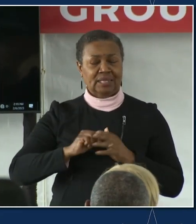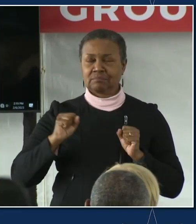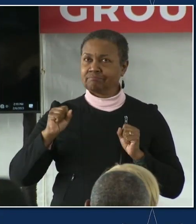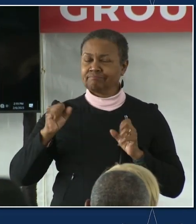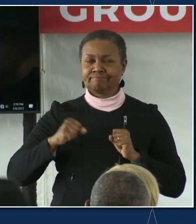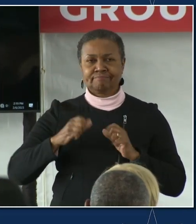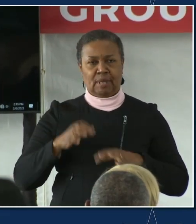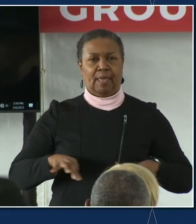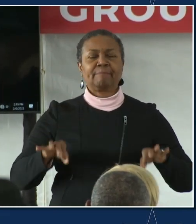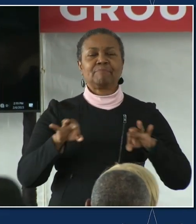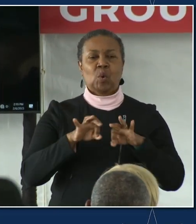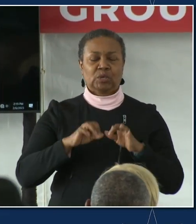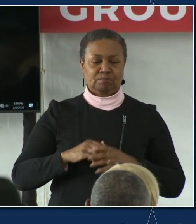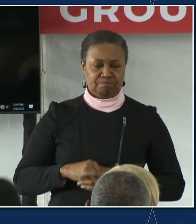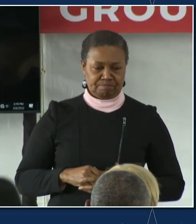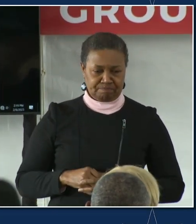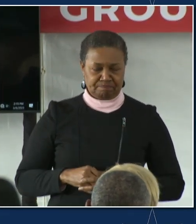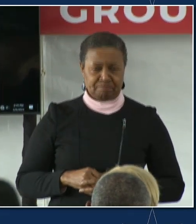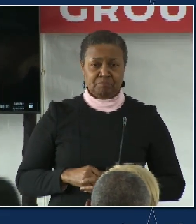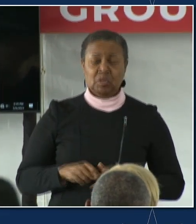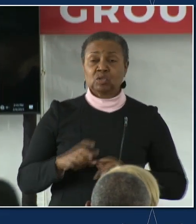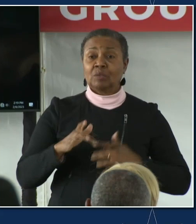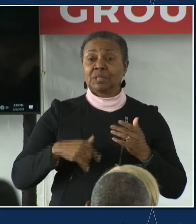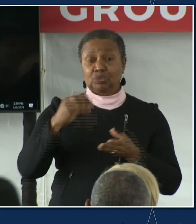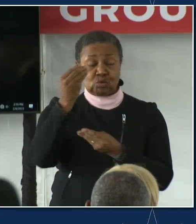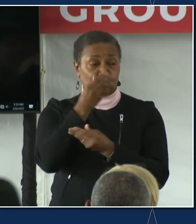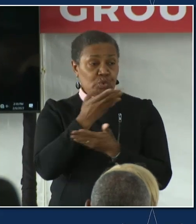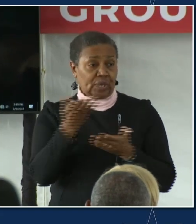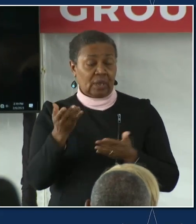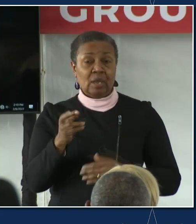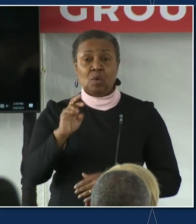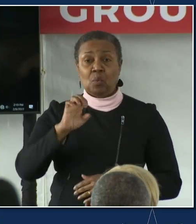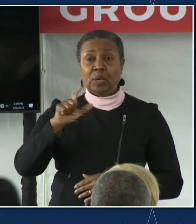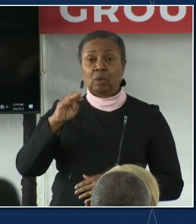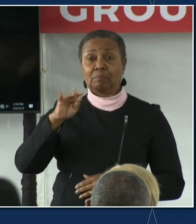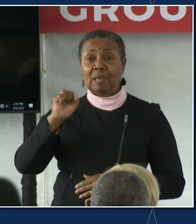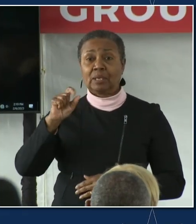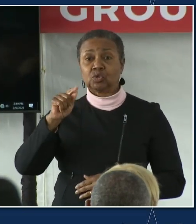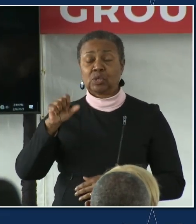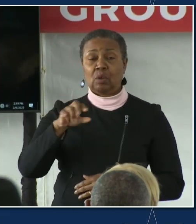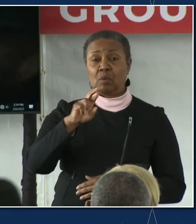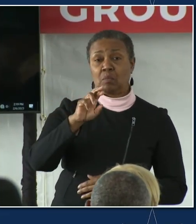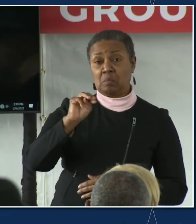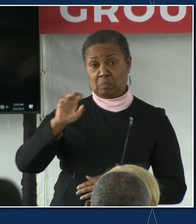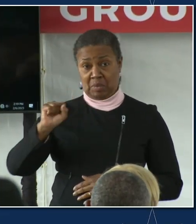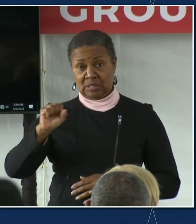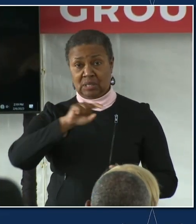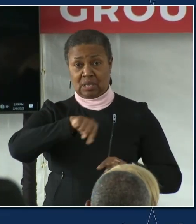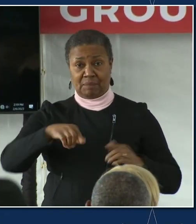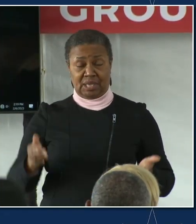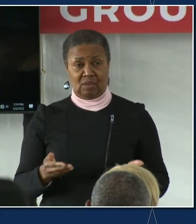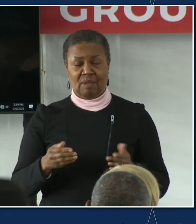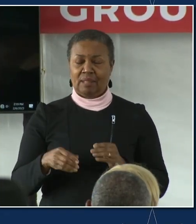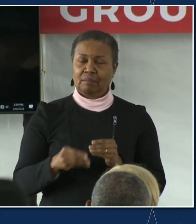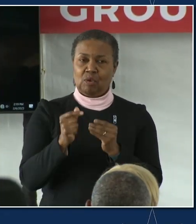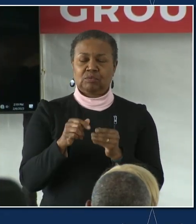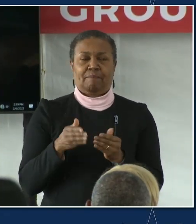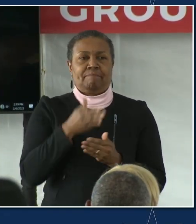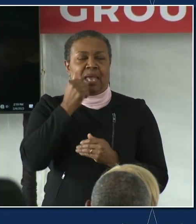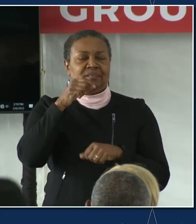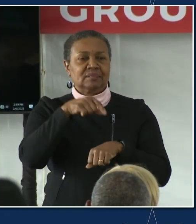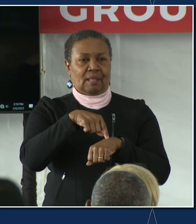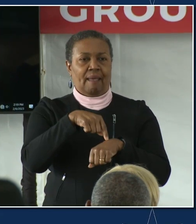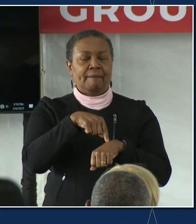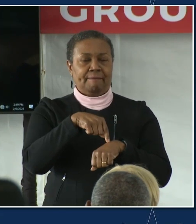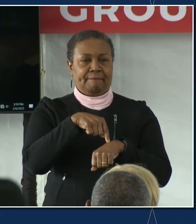incredibly important. I'm also excited to share that Regal Mile Studios is coming to our city at the most opportune